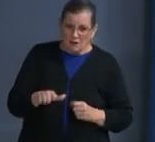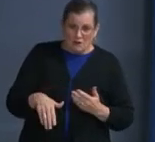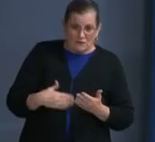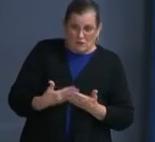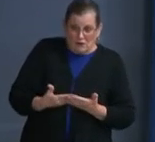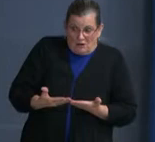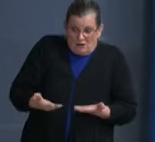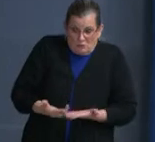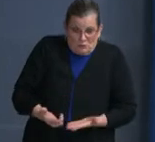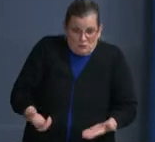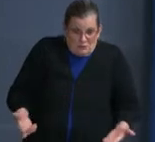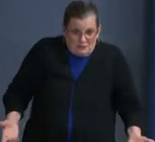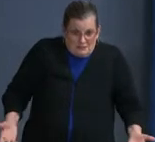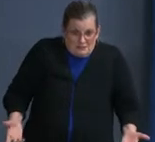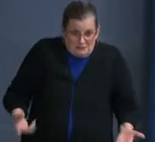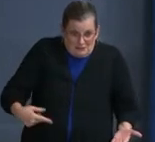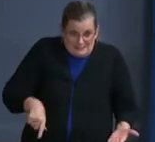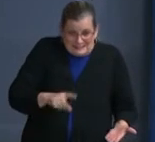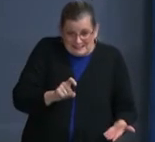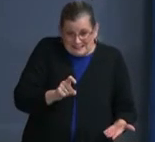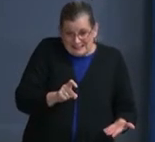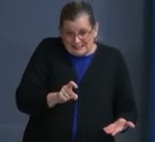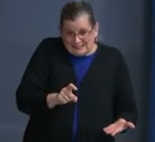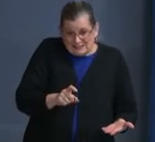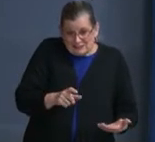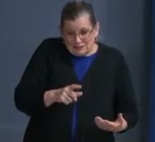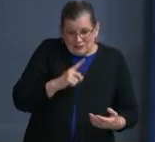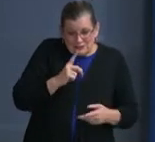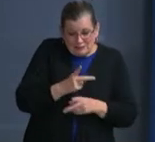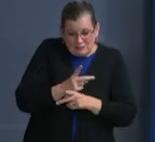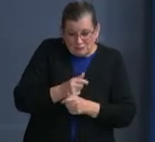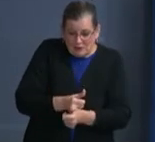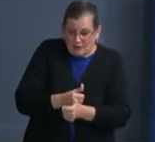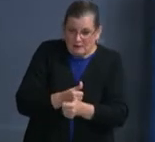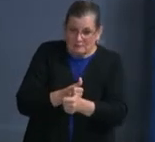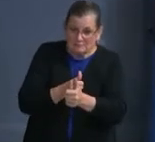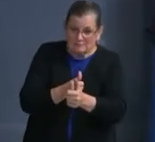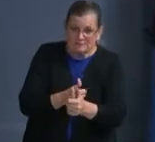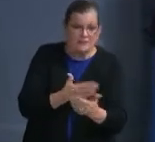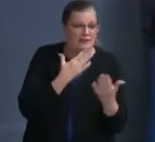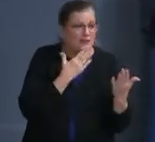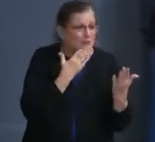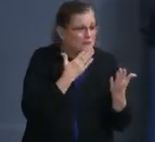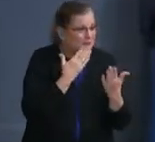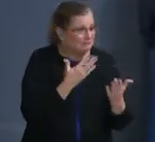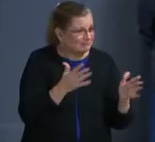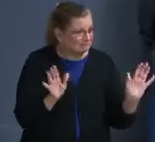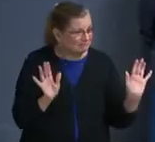resources and tools that they need to comply. Okay, thank you.